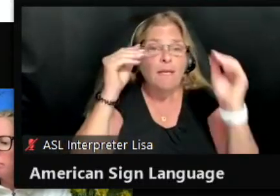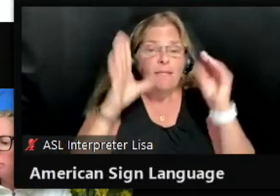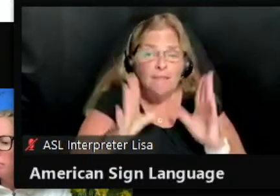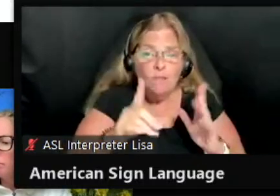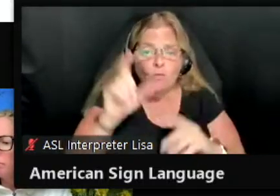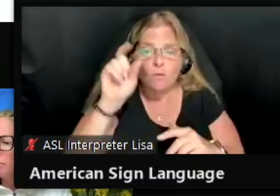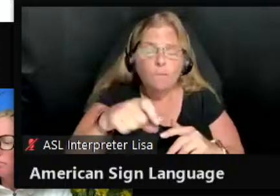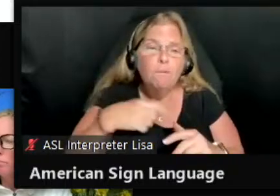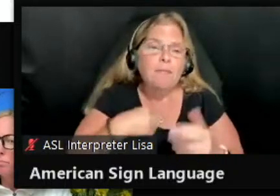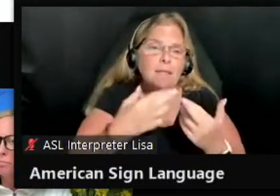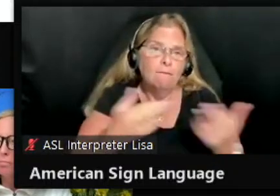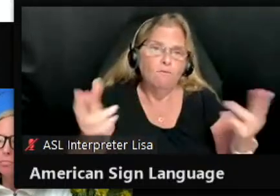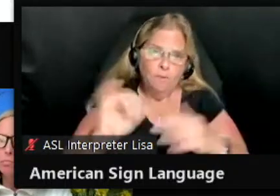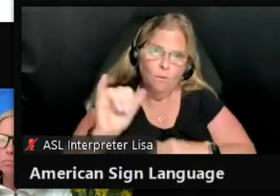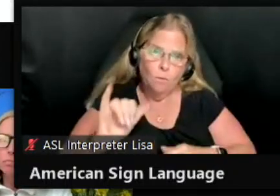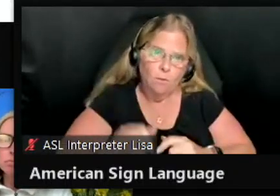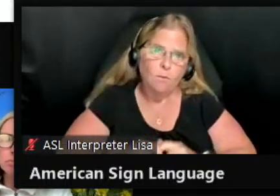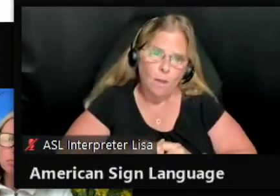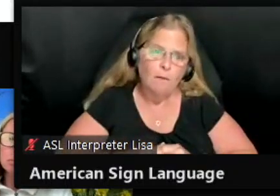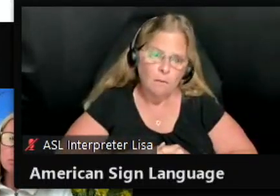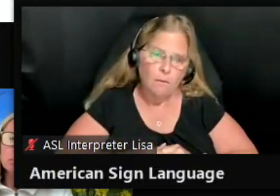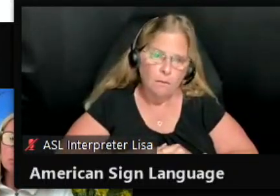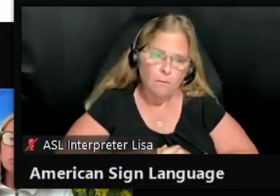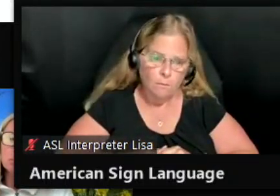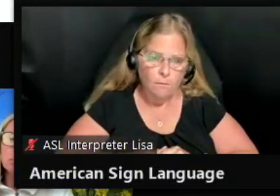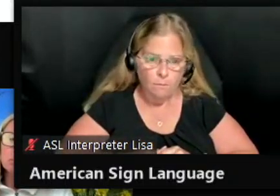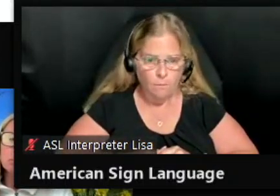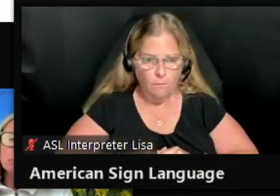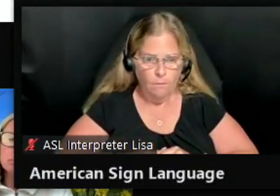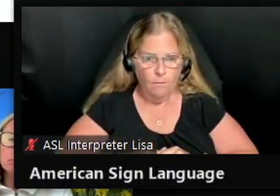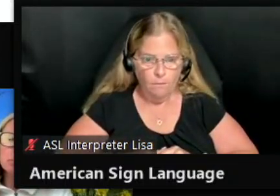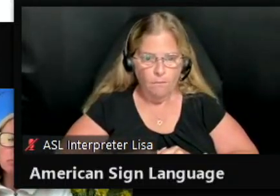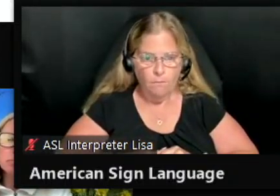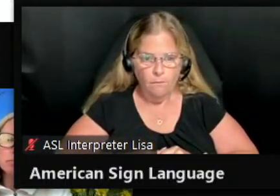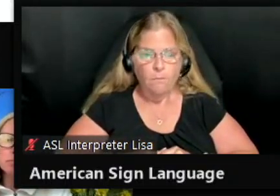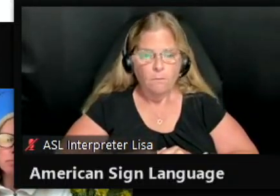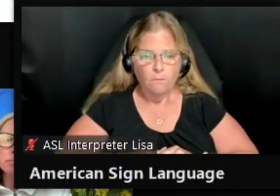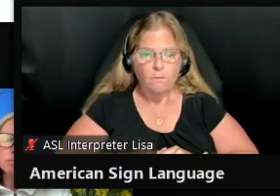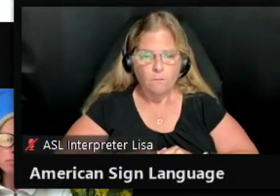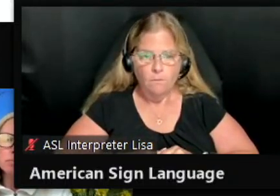also have to have the resources.